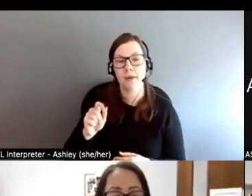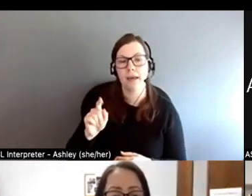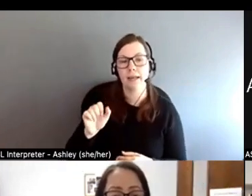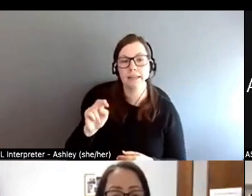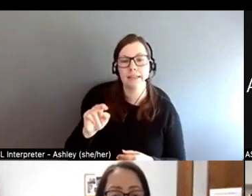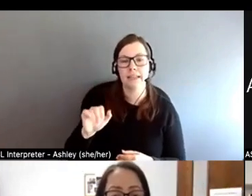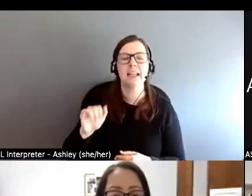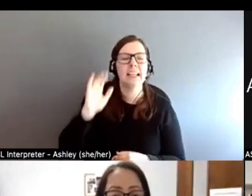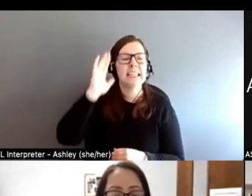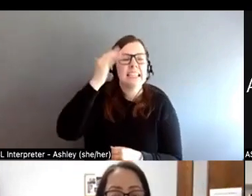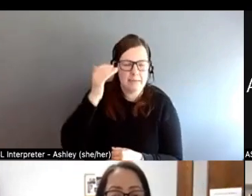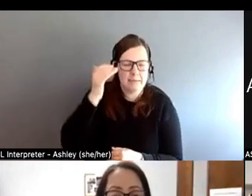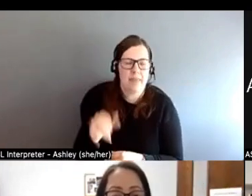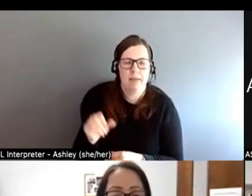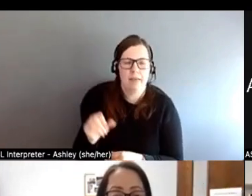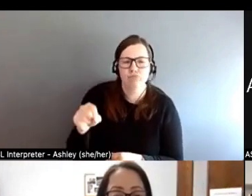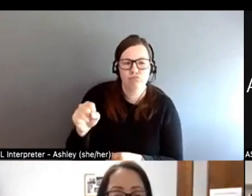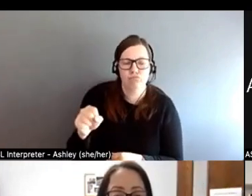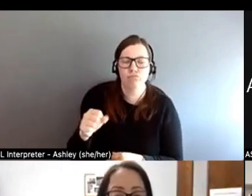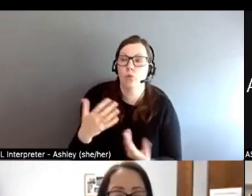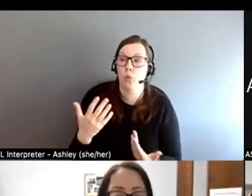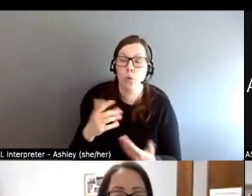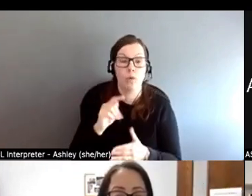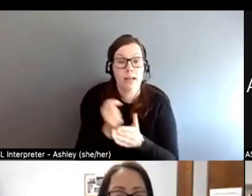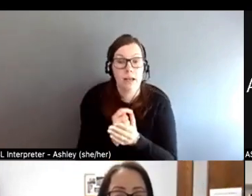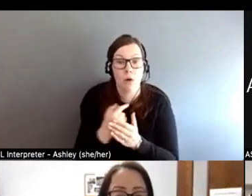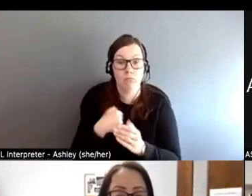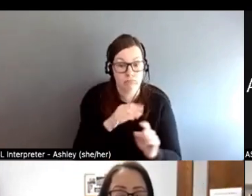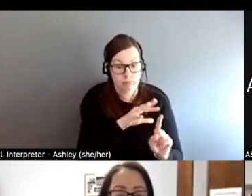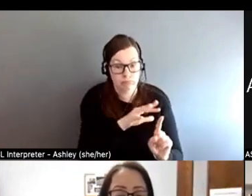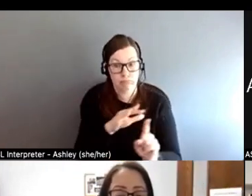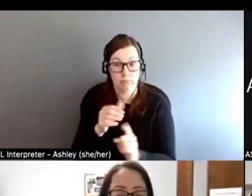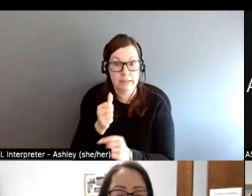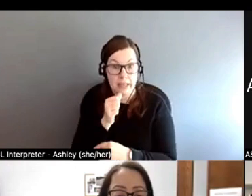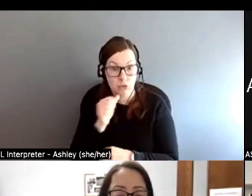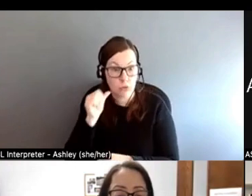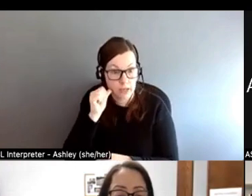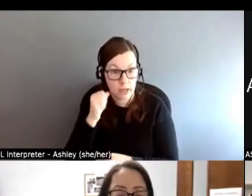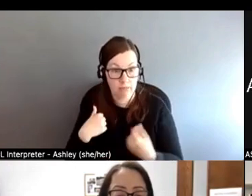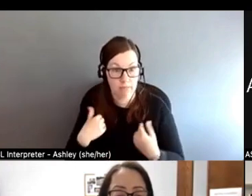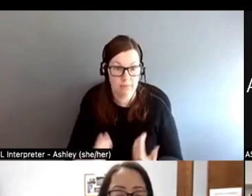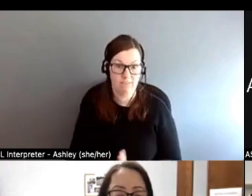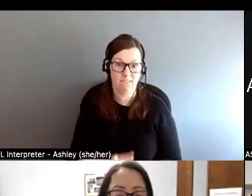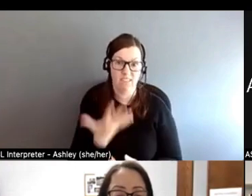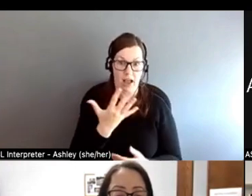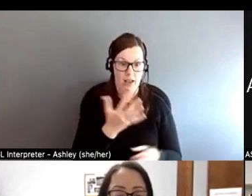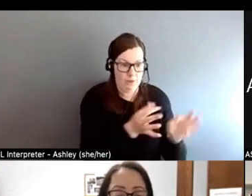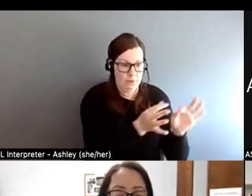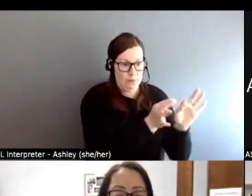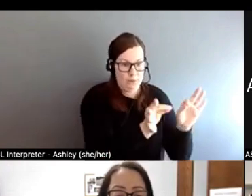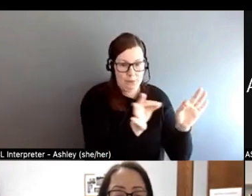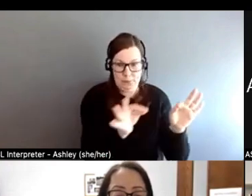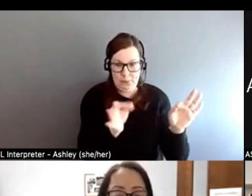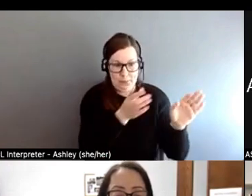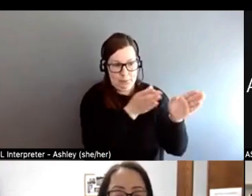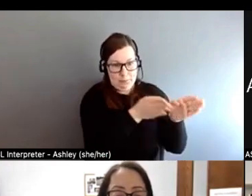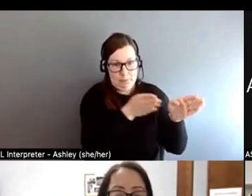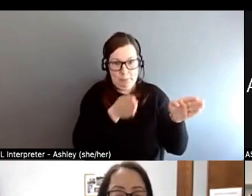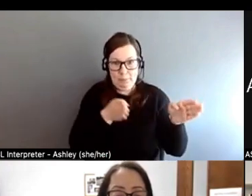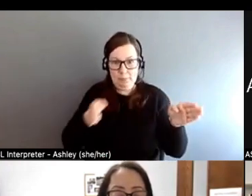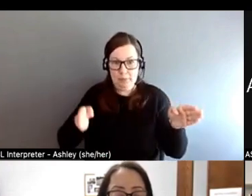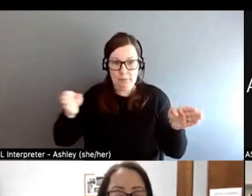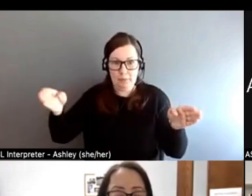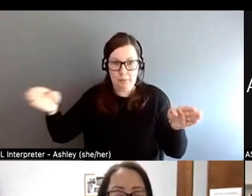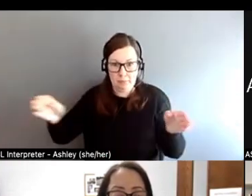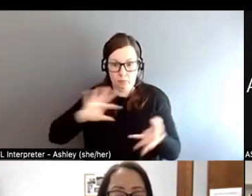5 pieces, and the entire video was just a little over 2 minutes. But the other